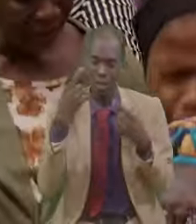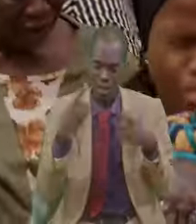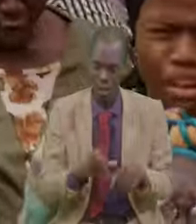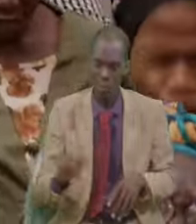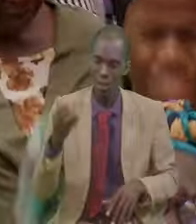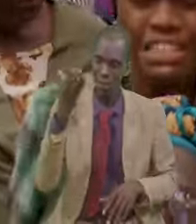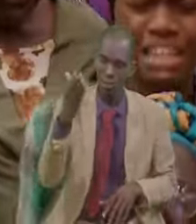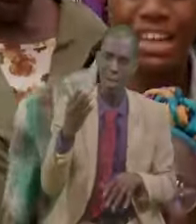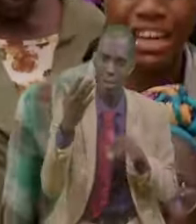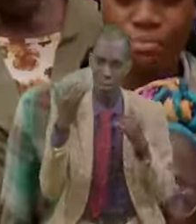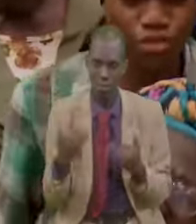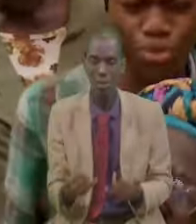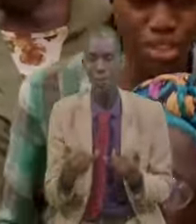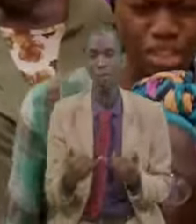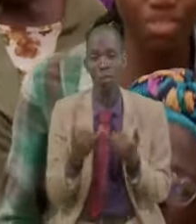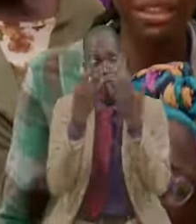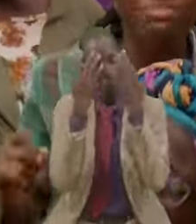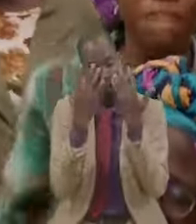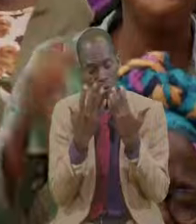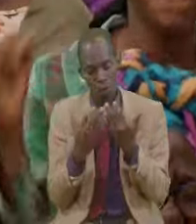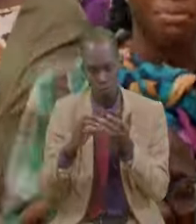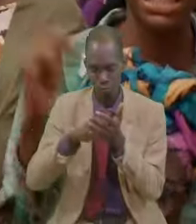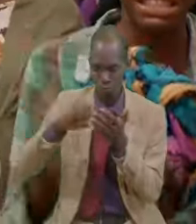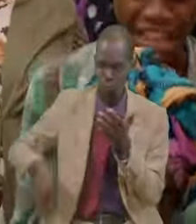It's happening right there. Sorrow is gone.